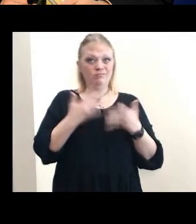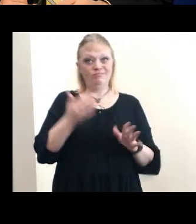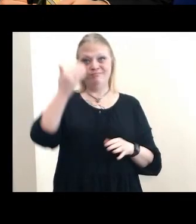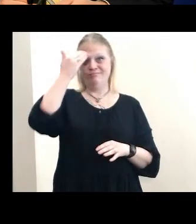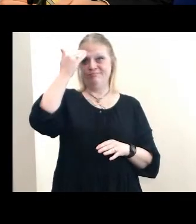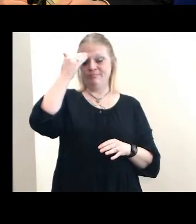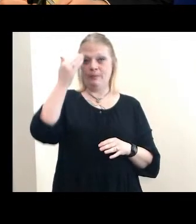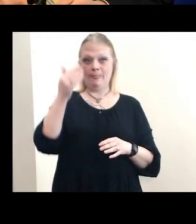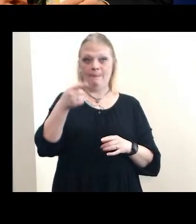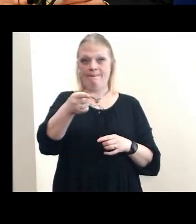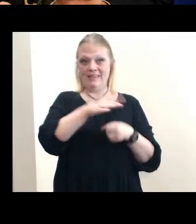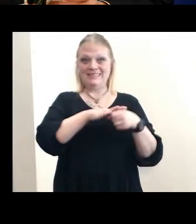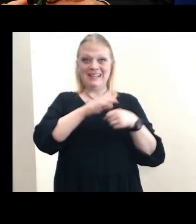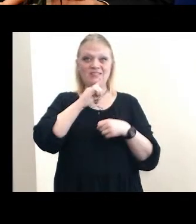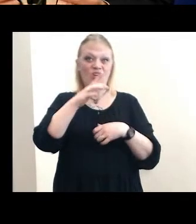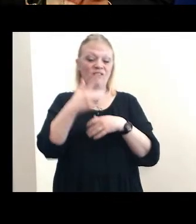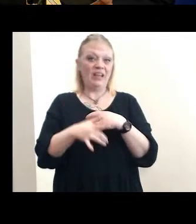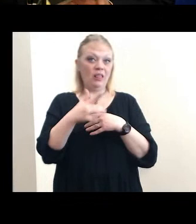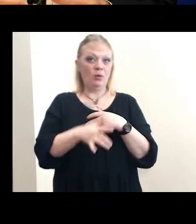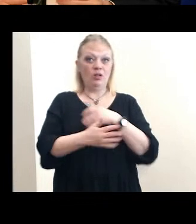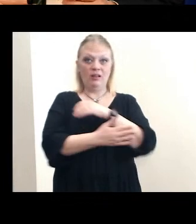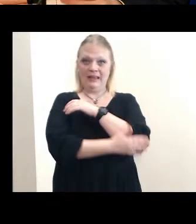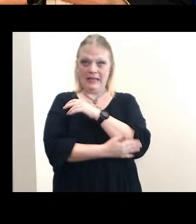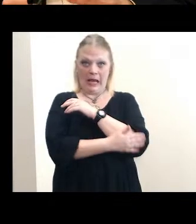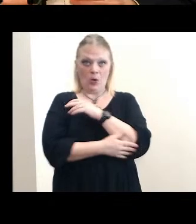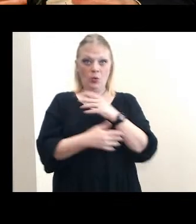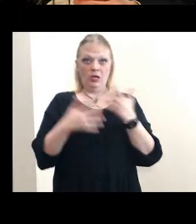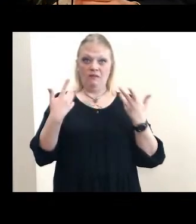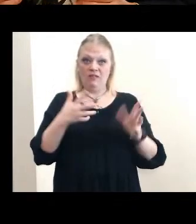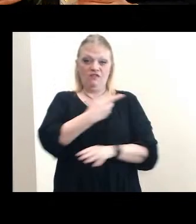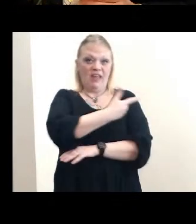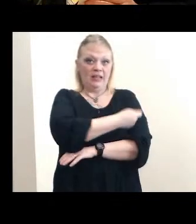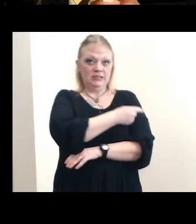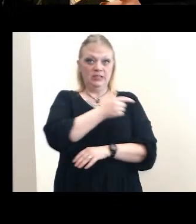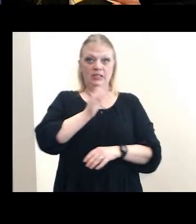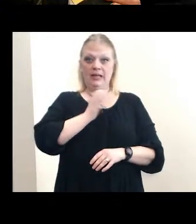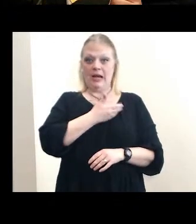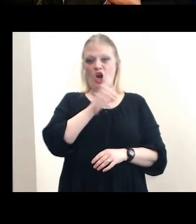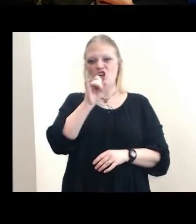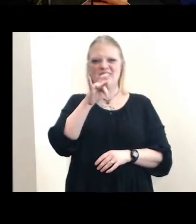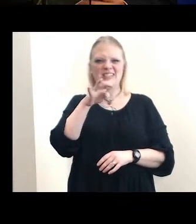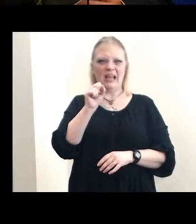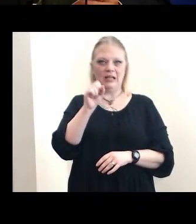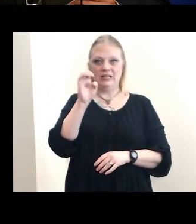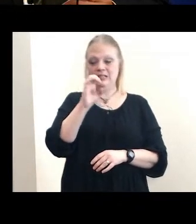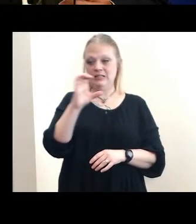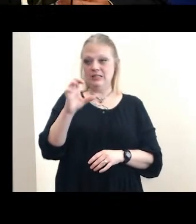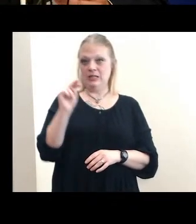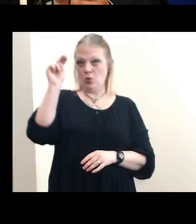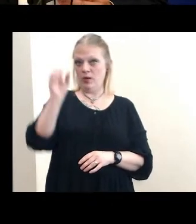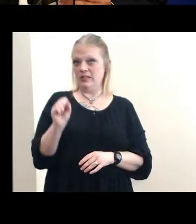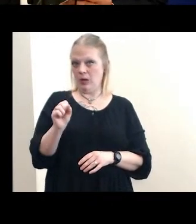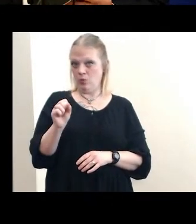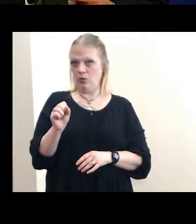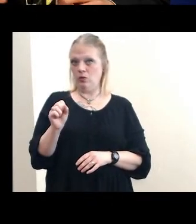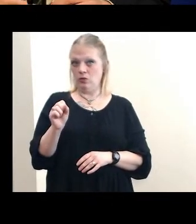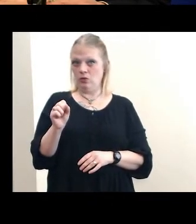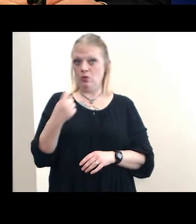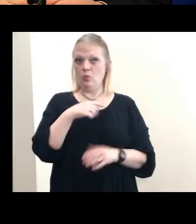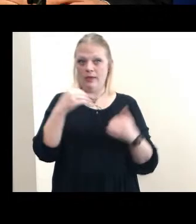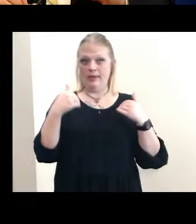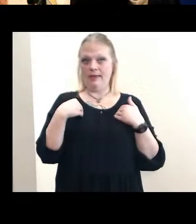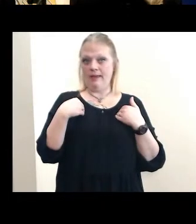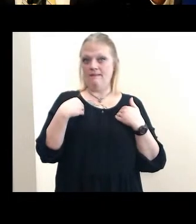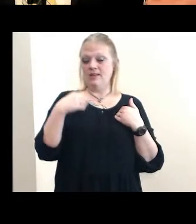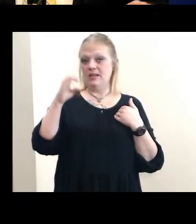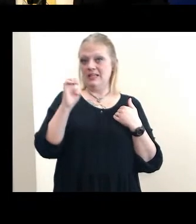that the sites are available. The county does vaccination at our sites at ECC North and ECC South. We do have a site for